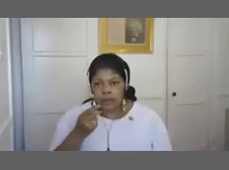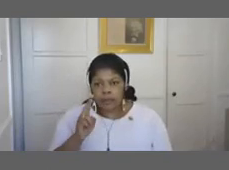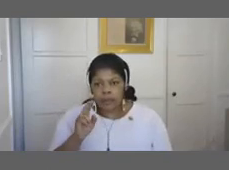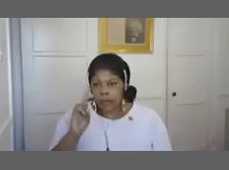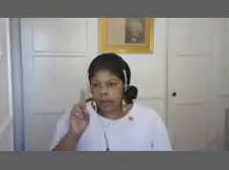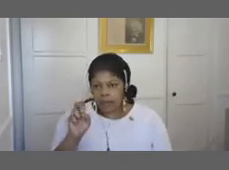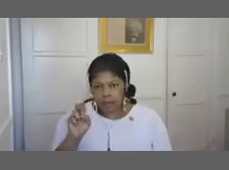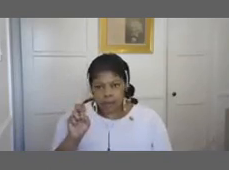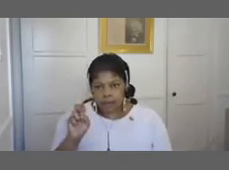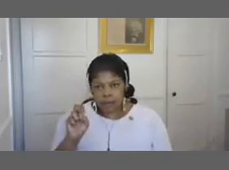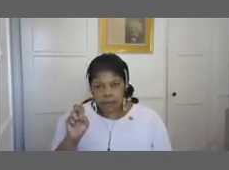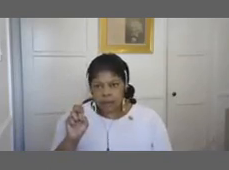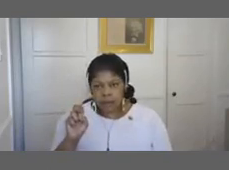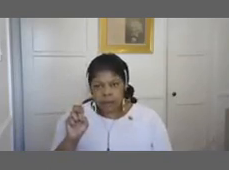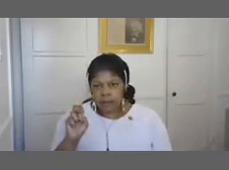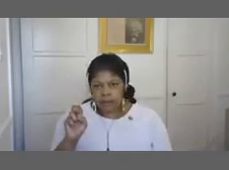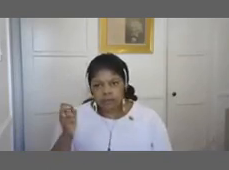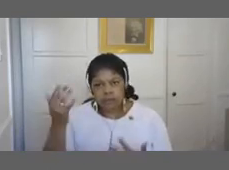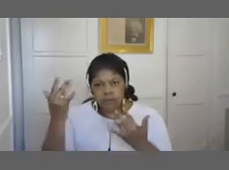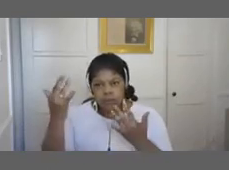I don't want that. Hold on here.